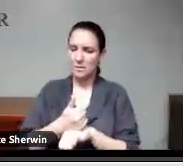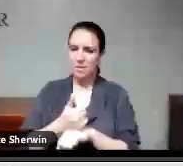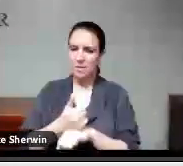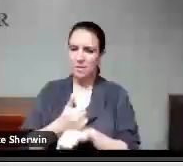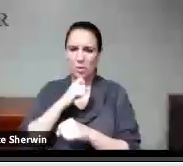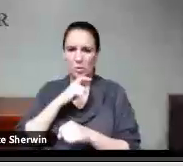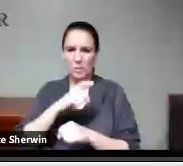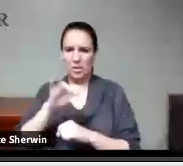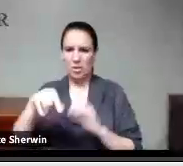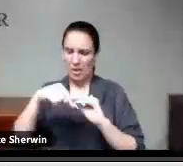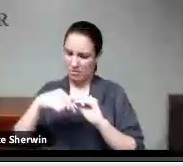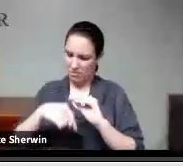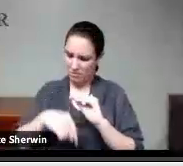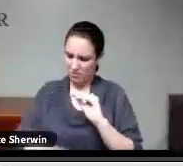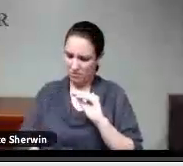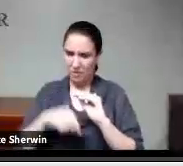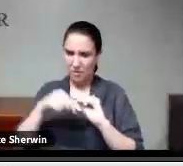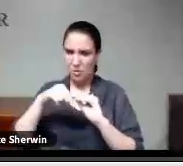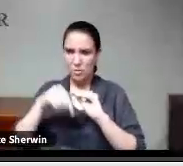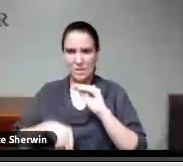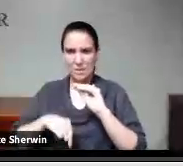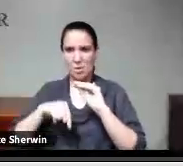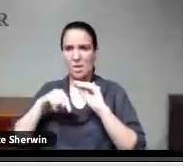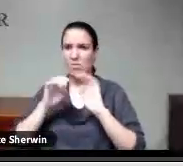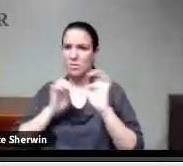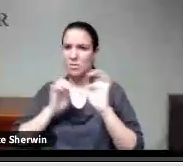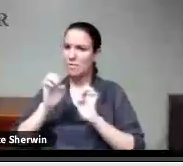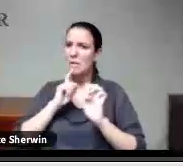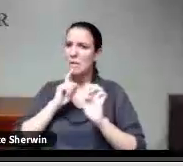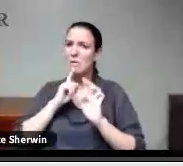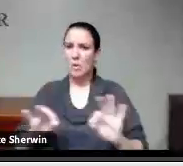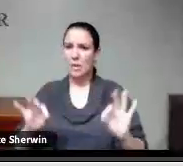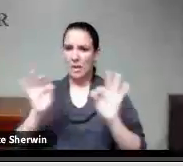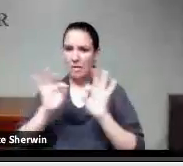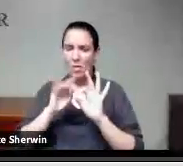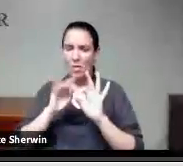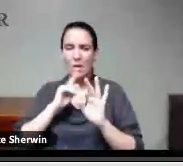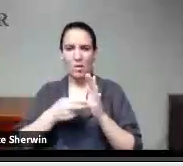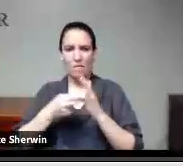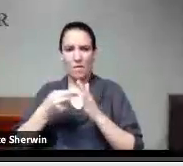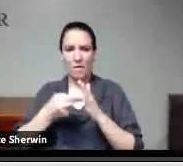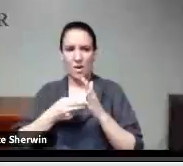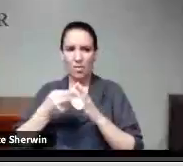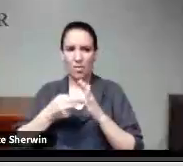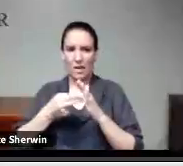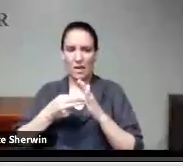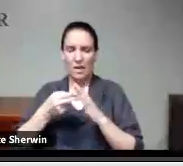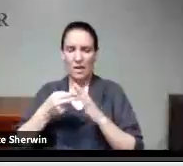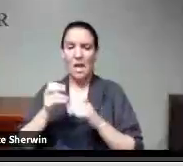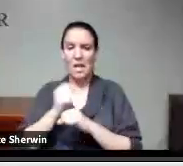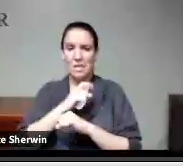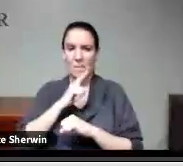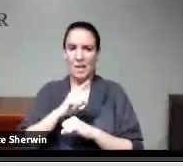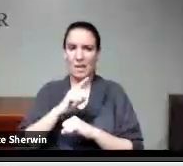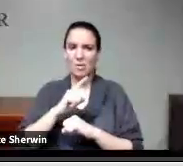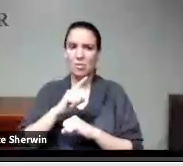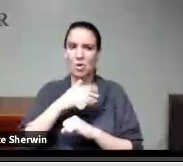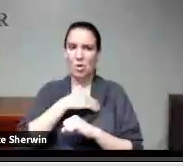levels of evaluation are really meaningful and authentic is by making sure that there's an